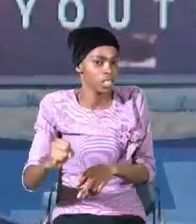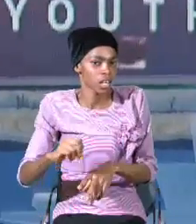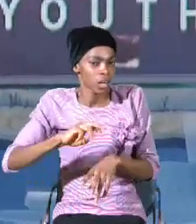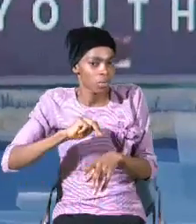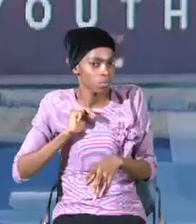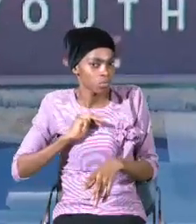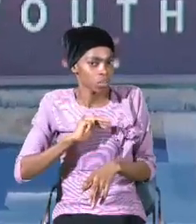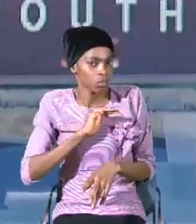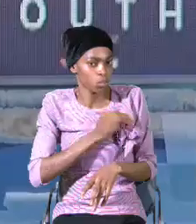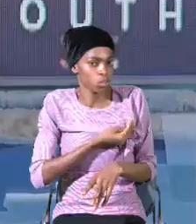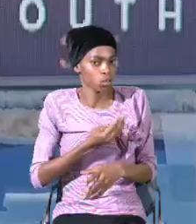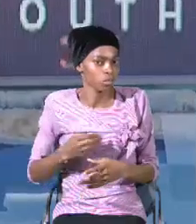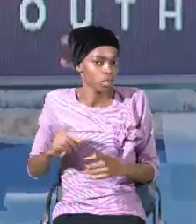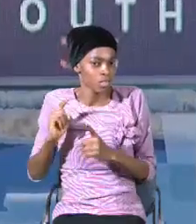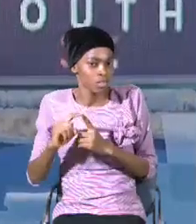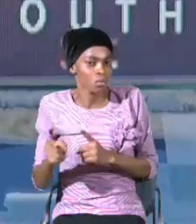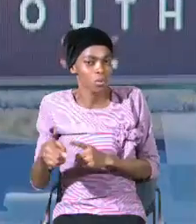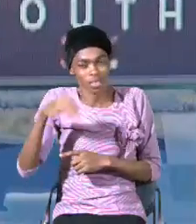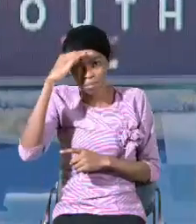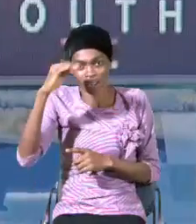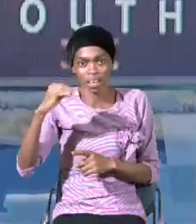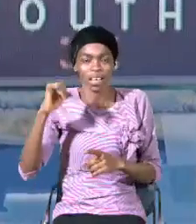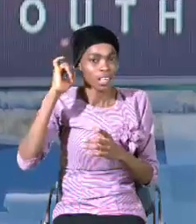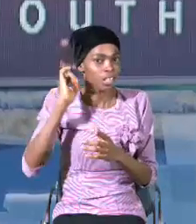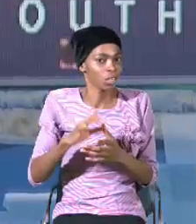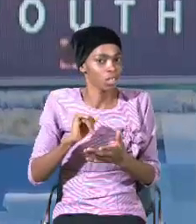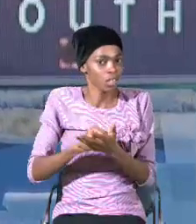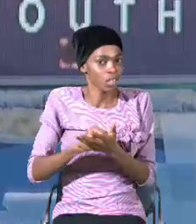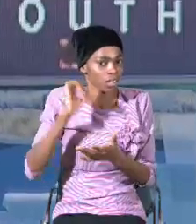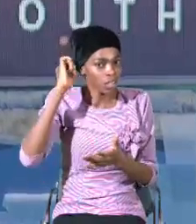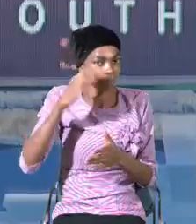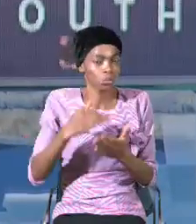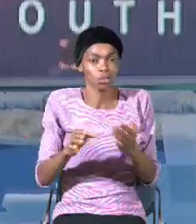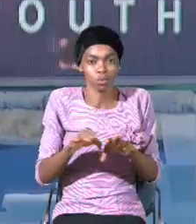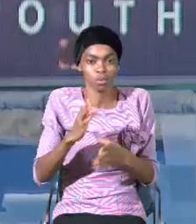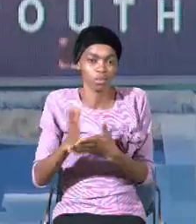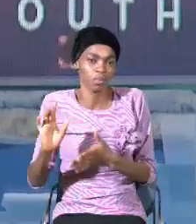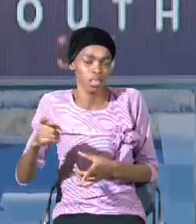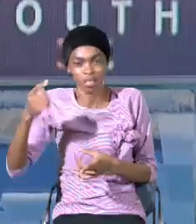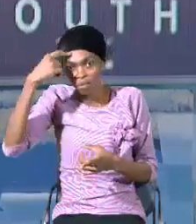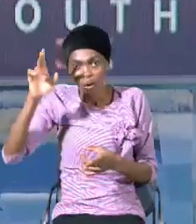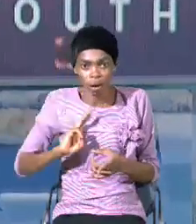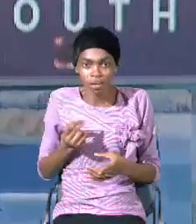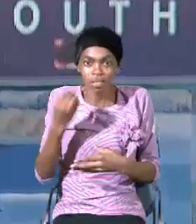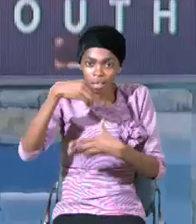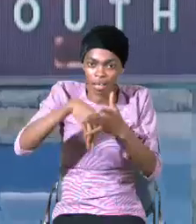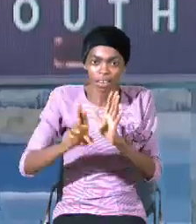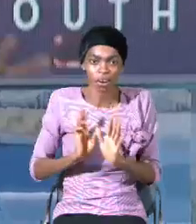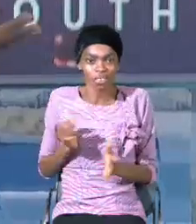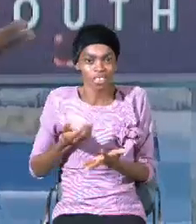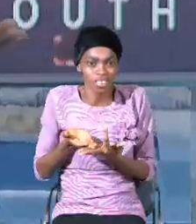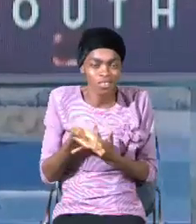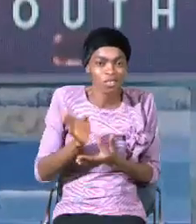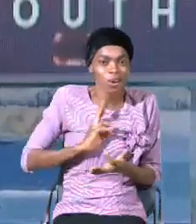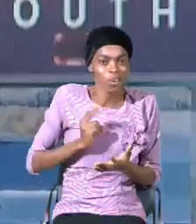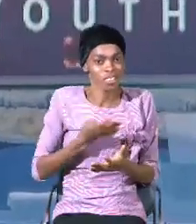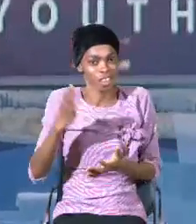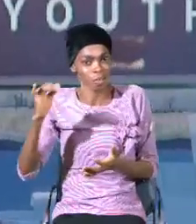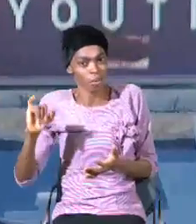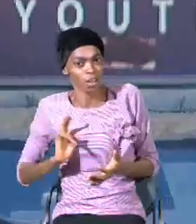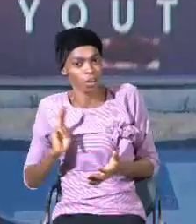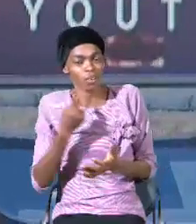men, that he will do some things for us, in us, through us, by us,